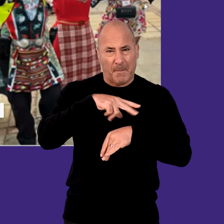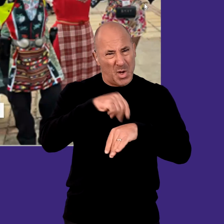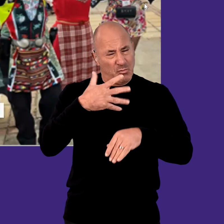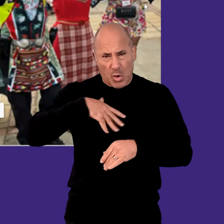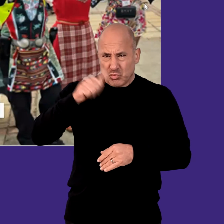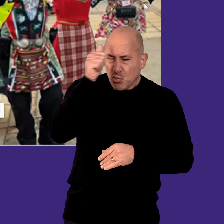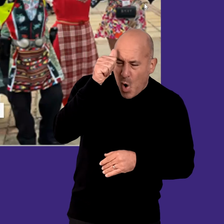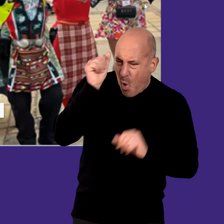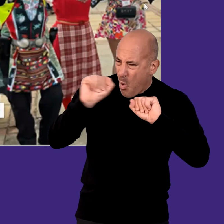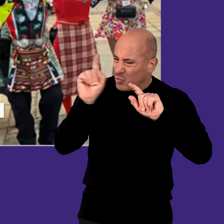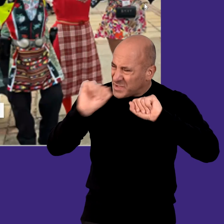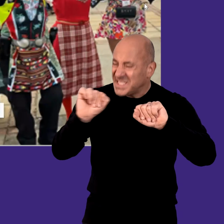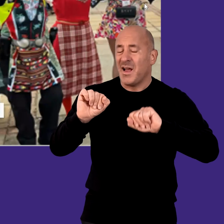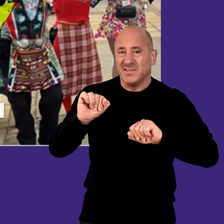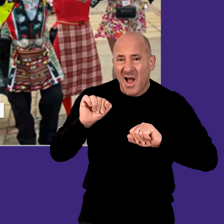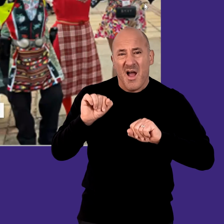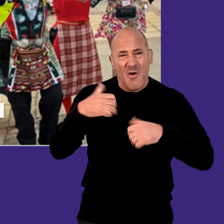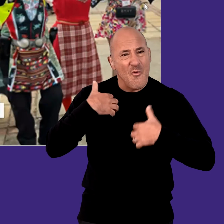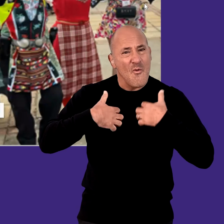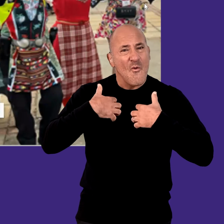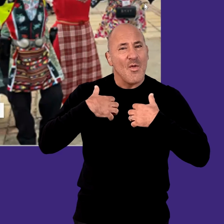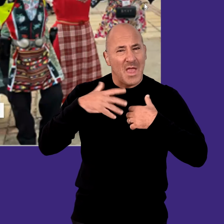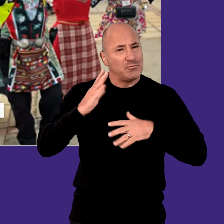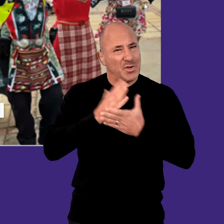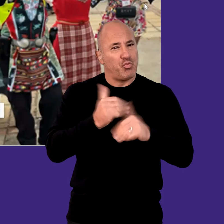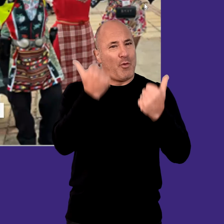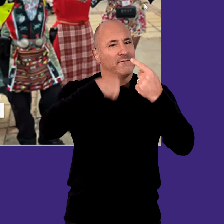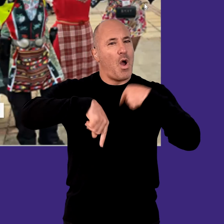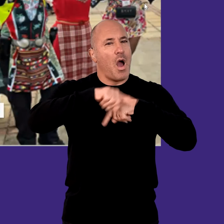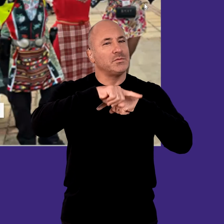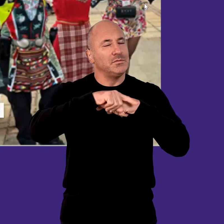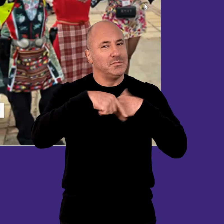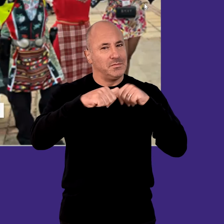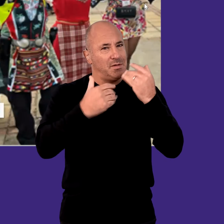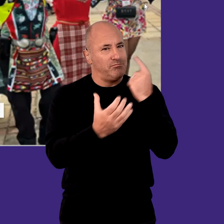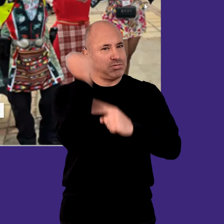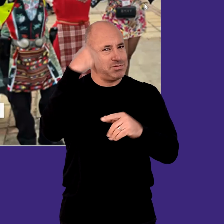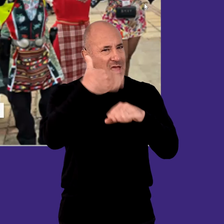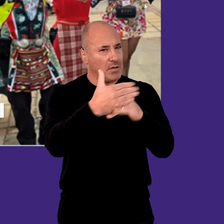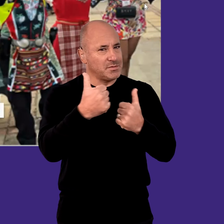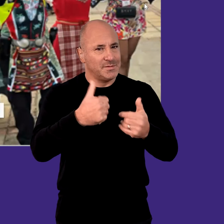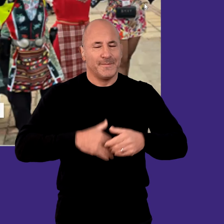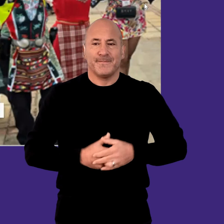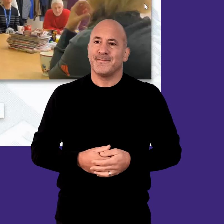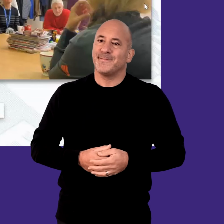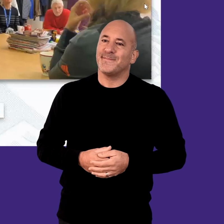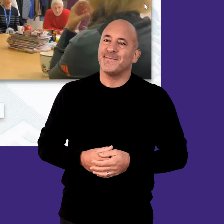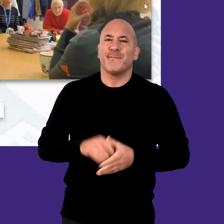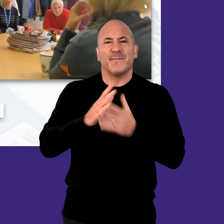and curiosity from the police to be involved. So that was a real positive for us and a really good